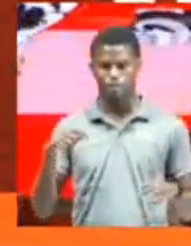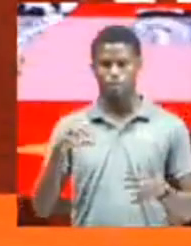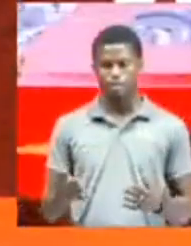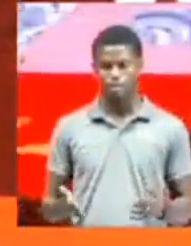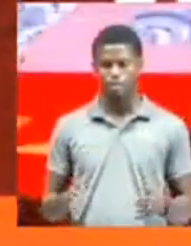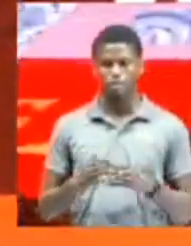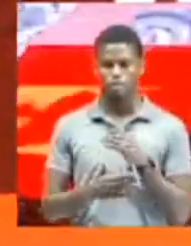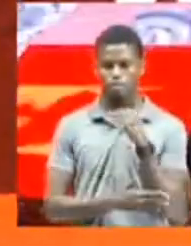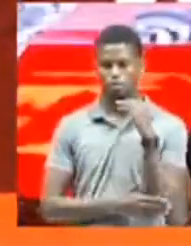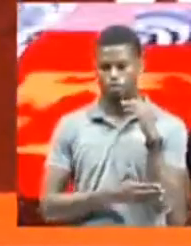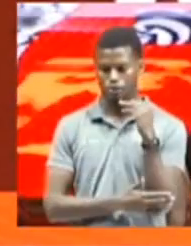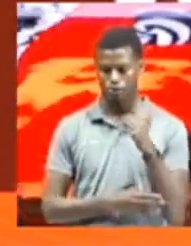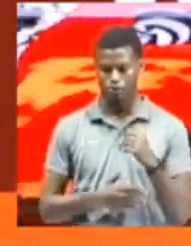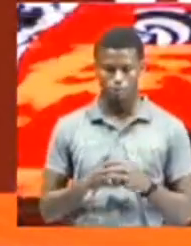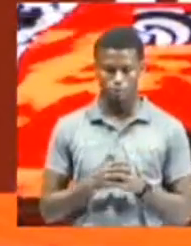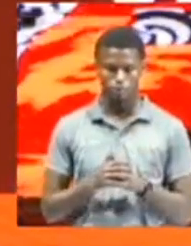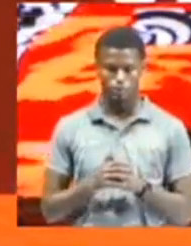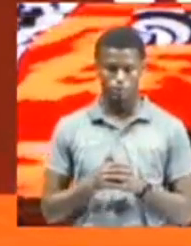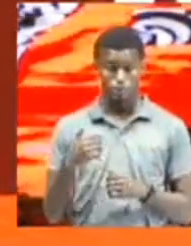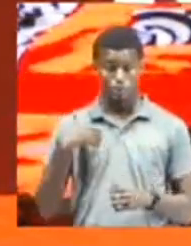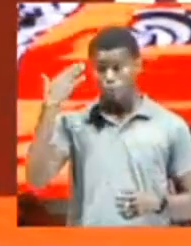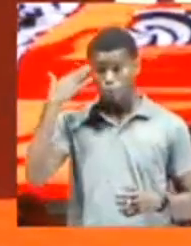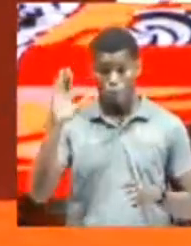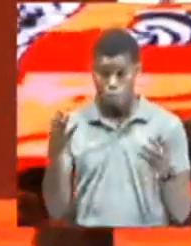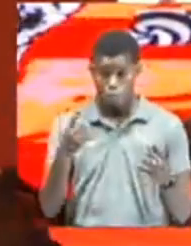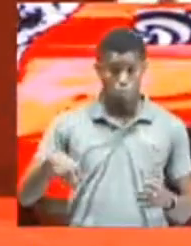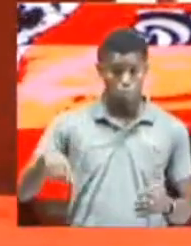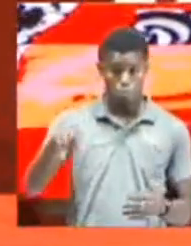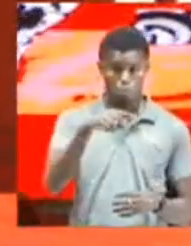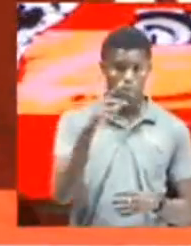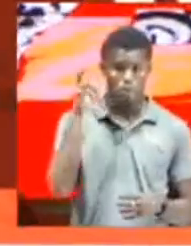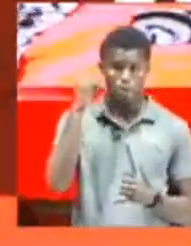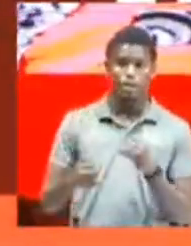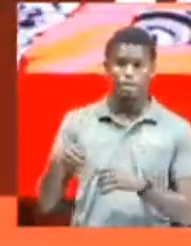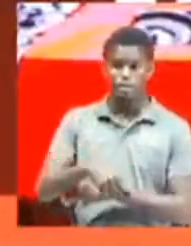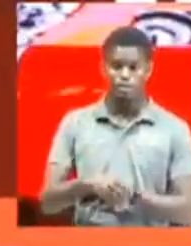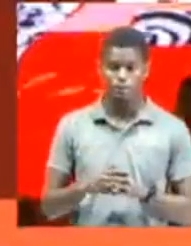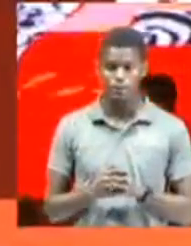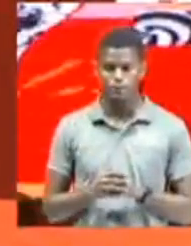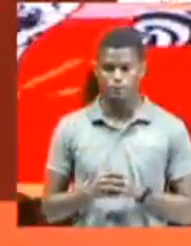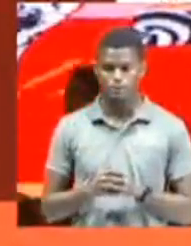know how much I only hear last night that in 2015,